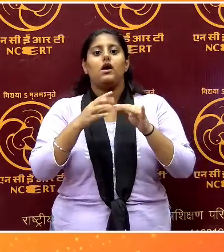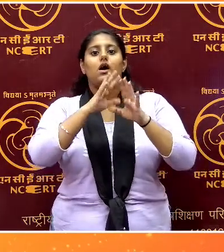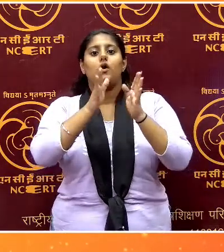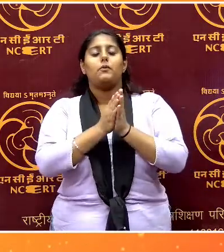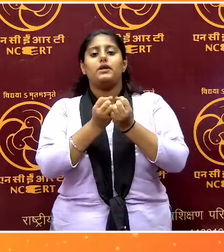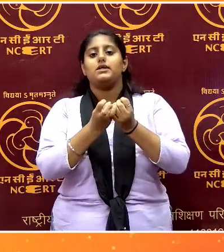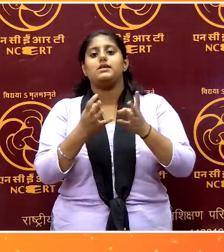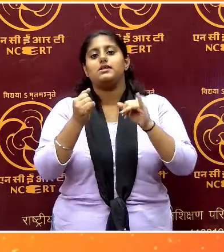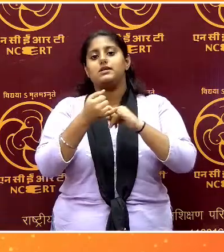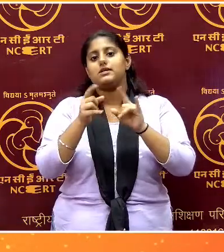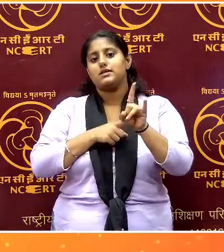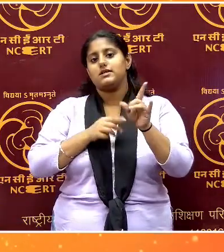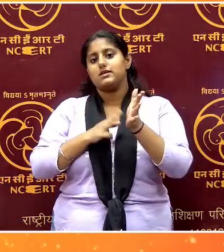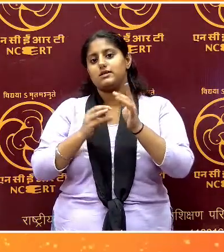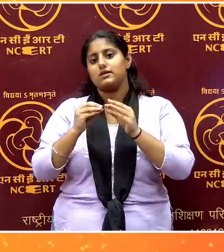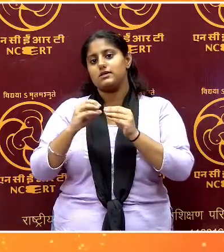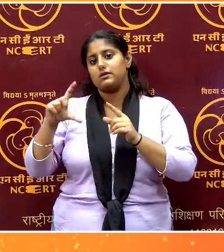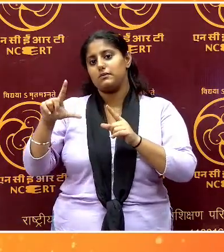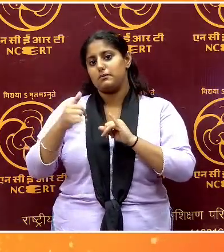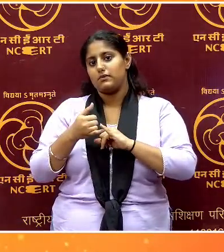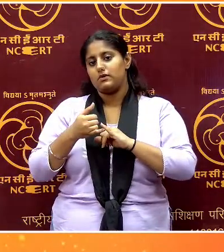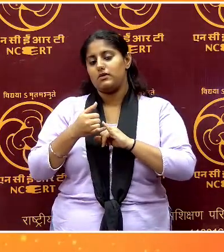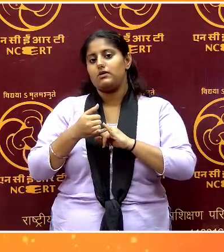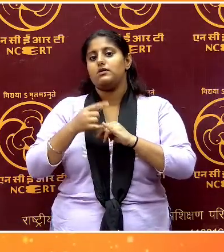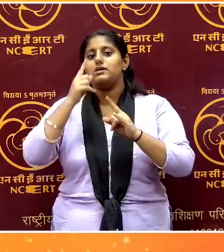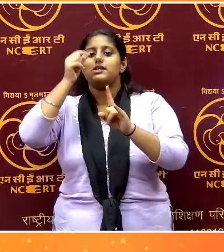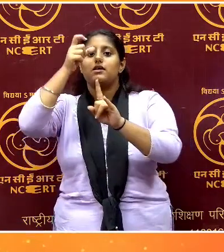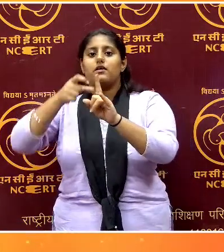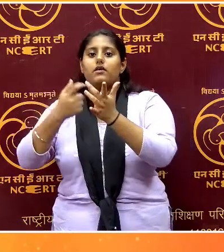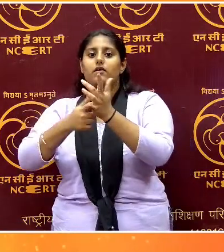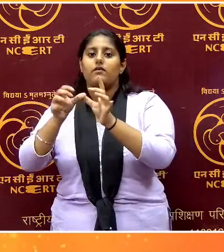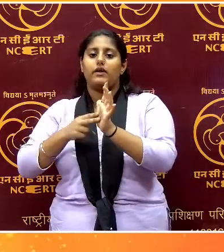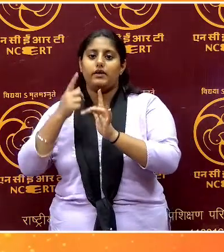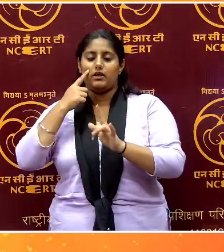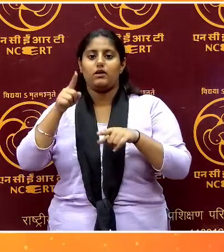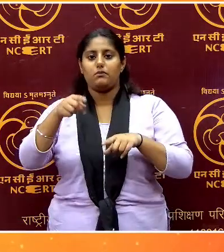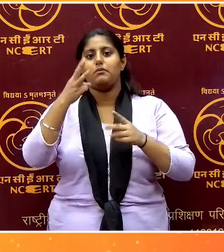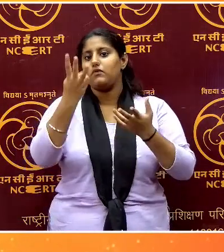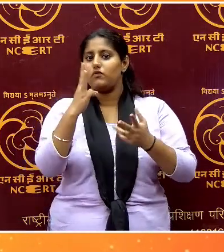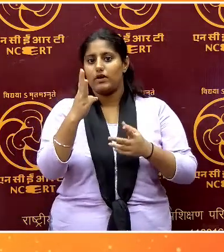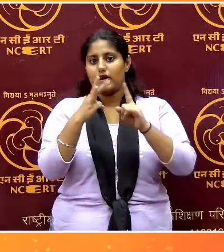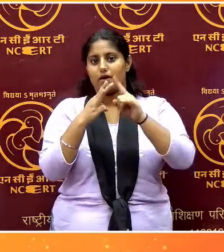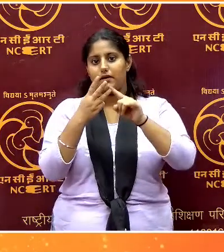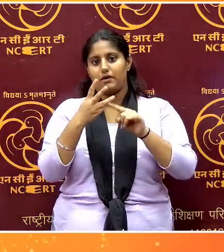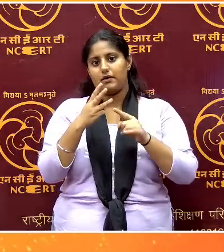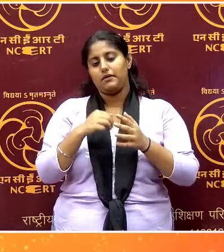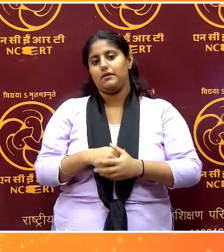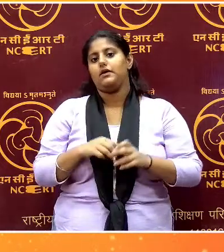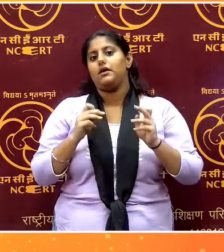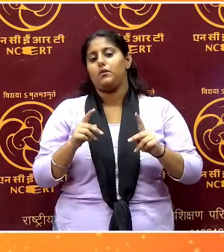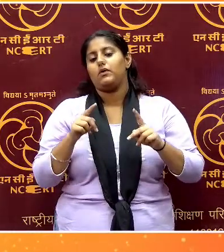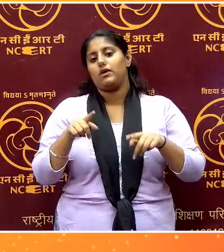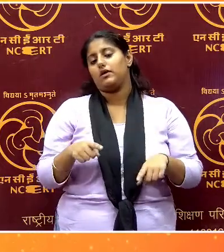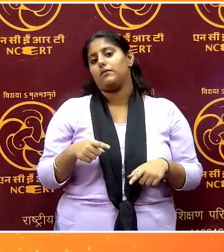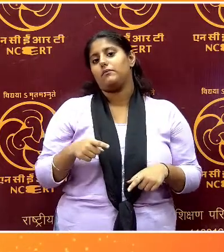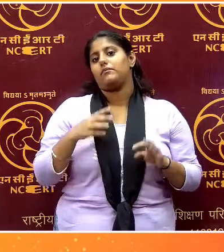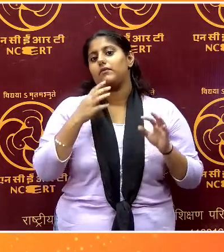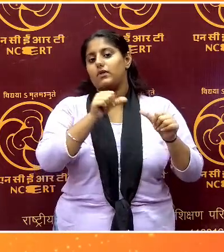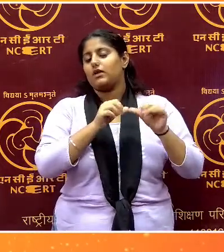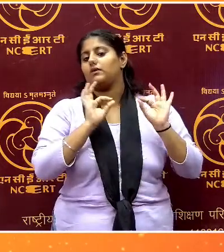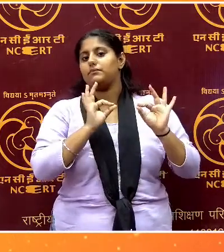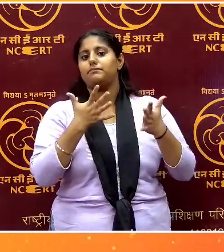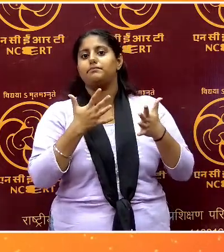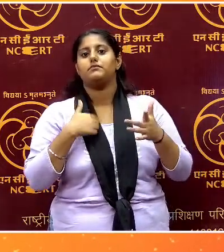the kites of Rani? So, we have 3 kites Very here. good. Very good answer. Now, who purchased the maximum number